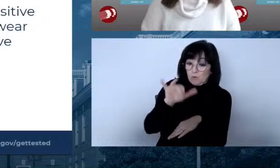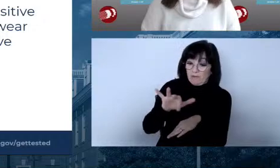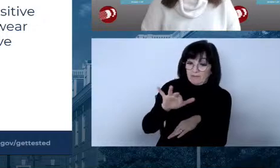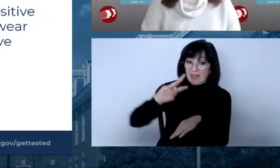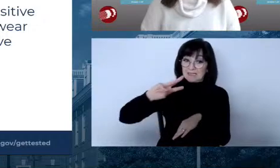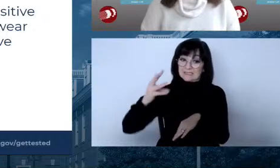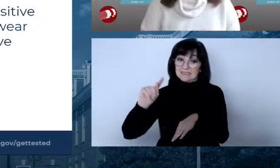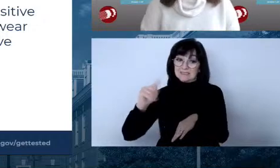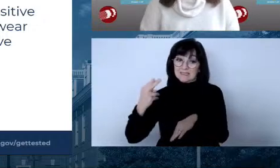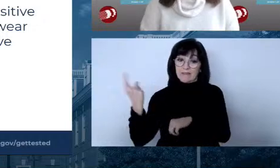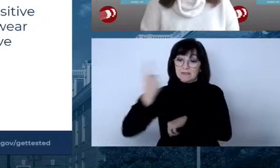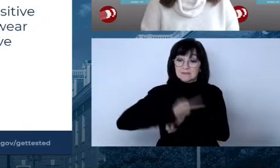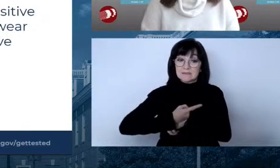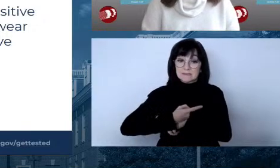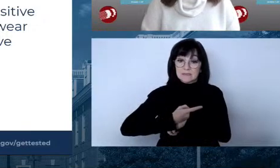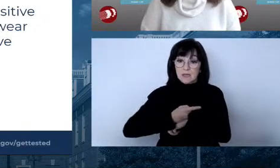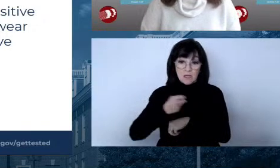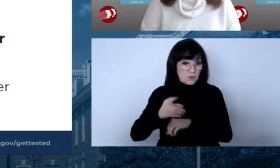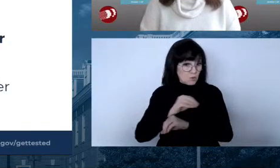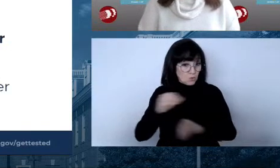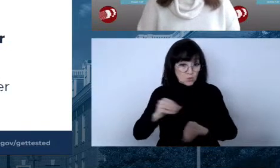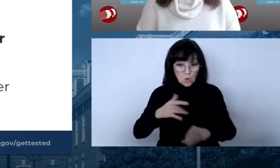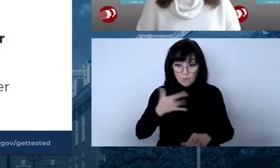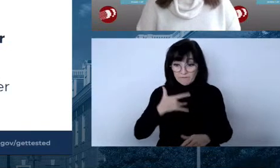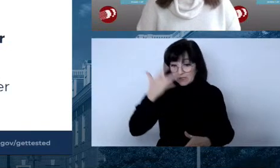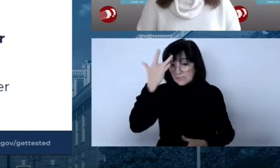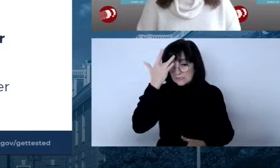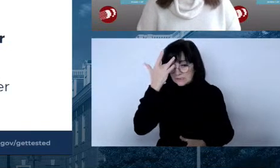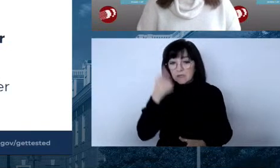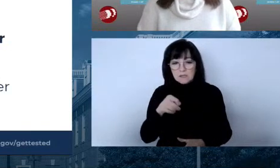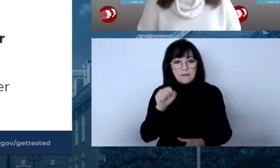public, back into public or work. Next slide.